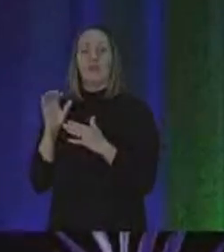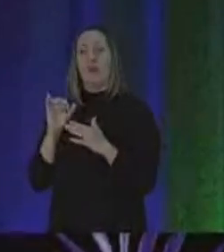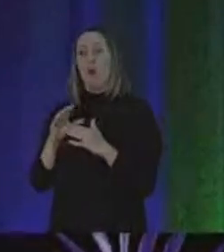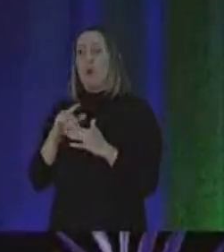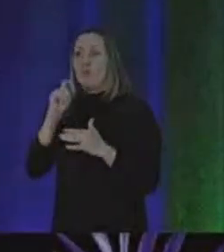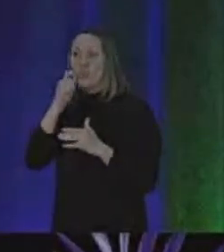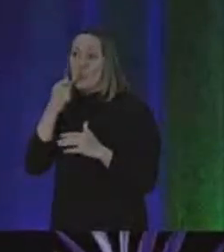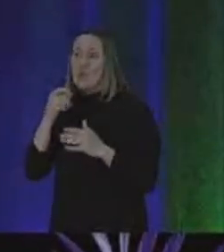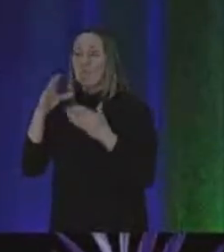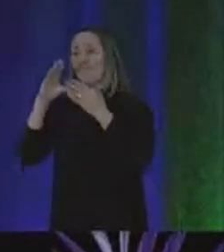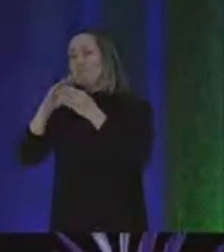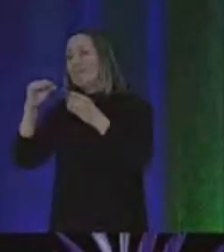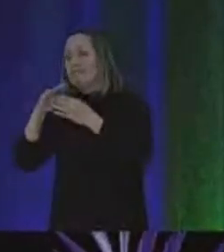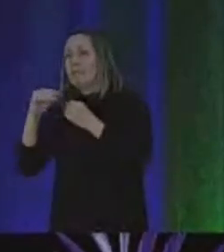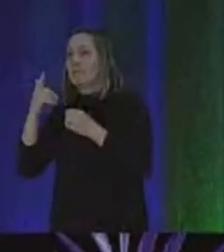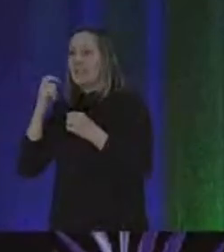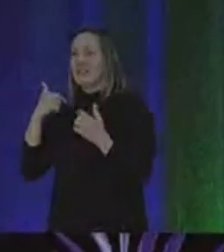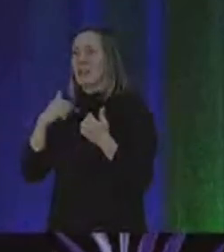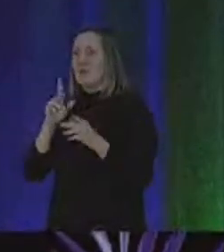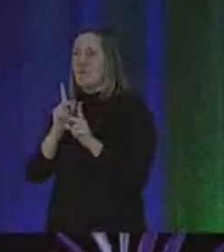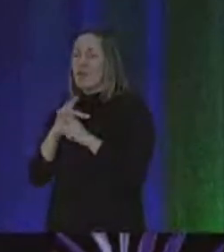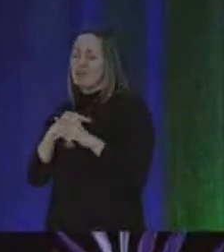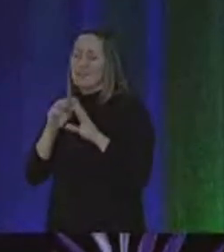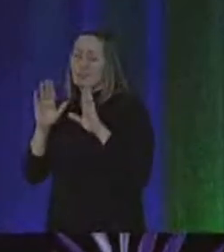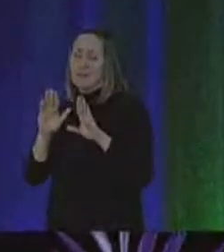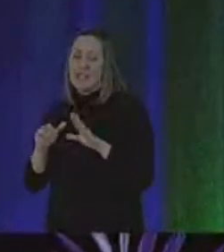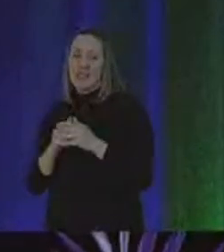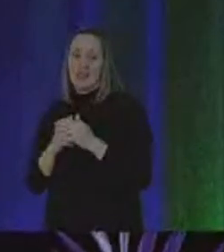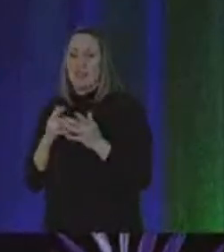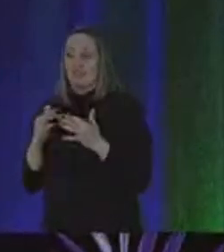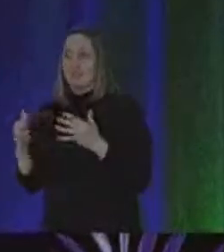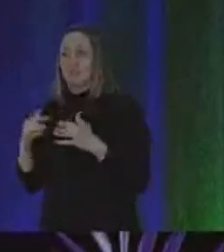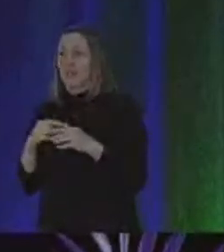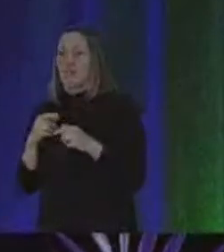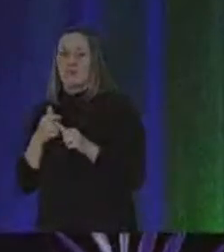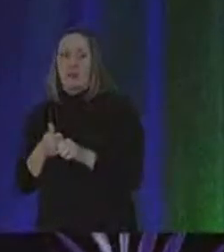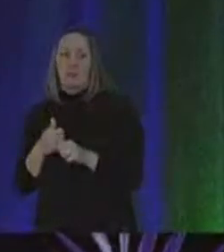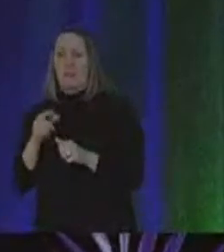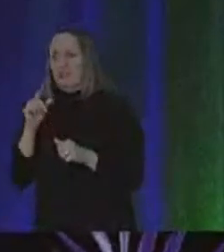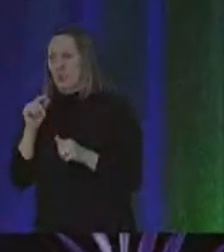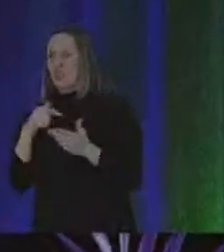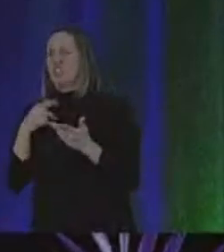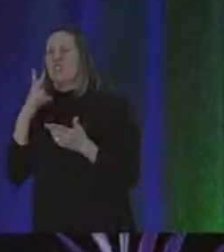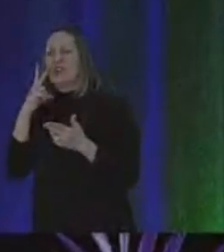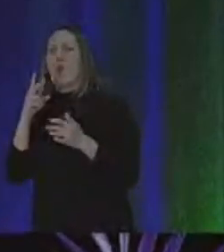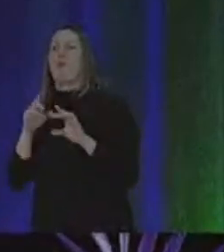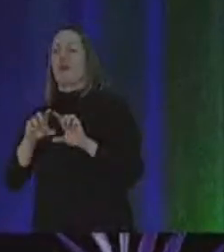cool testimonial because, you know, our product is amazing, followed by footer, right? You've seen that before.